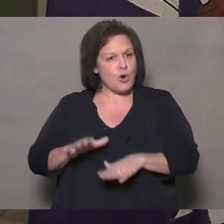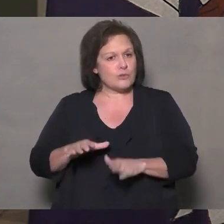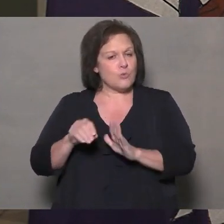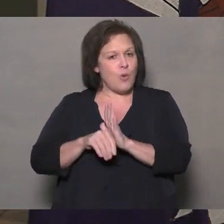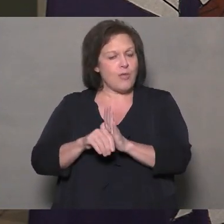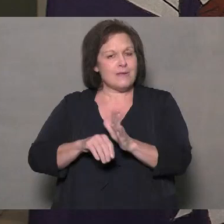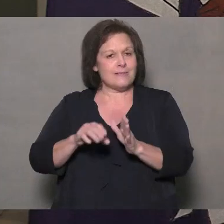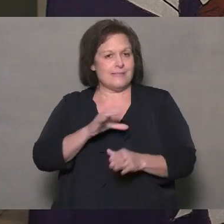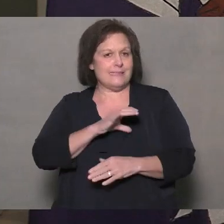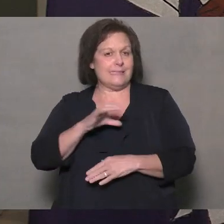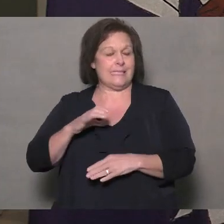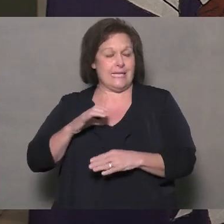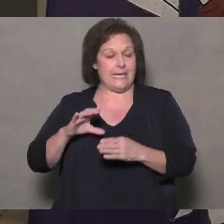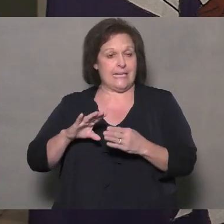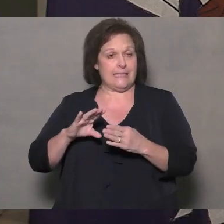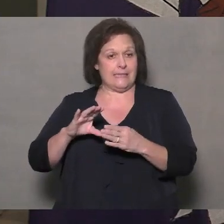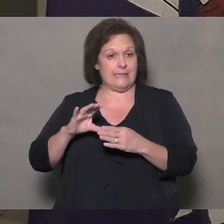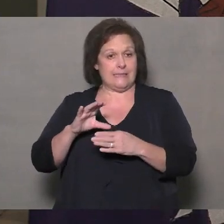Orleans City Council.